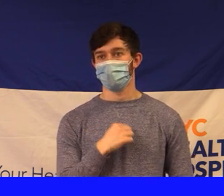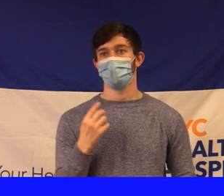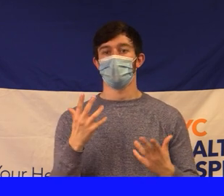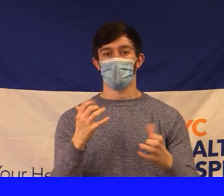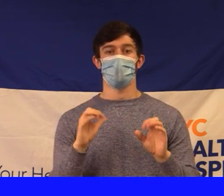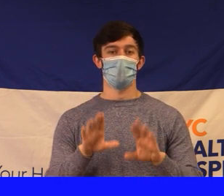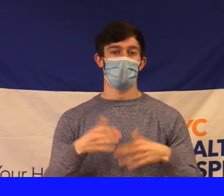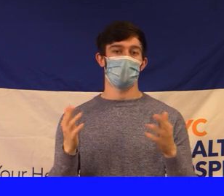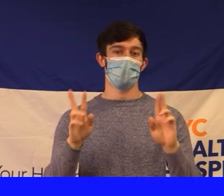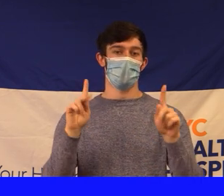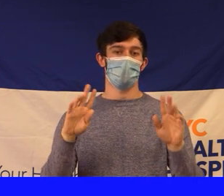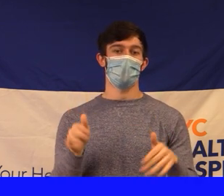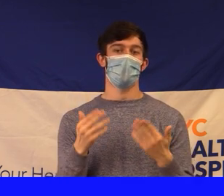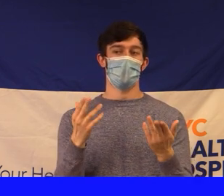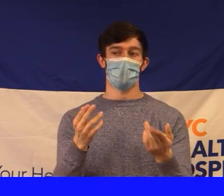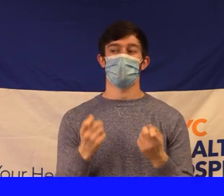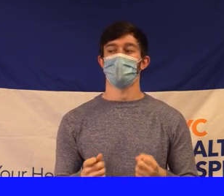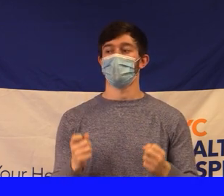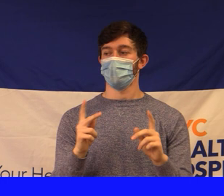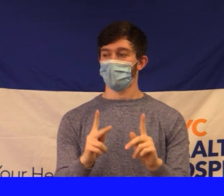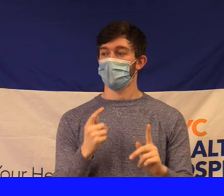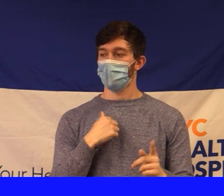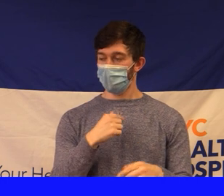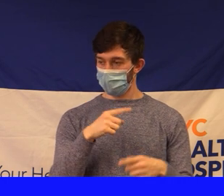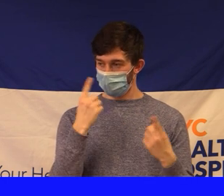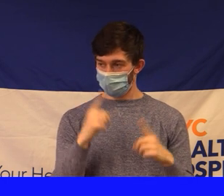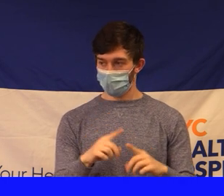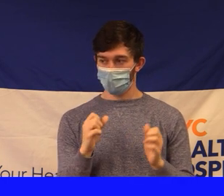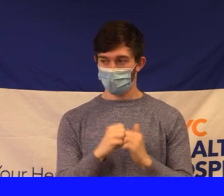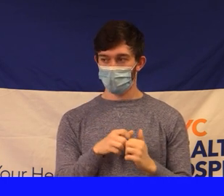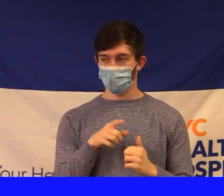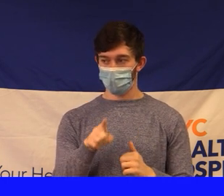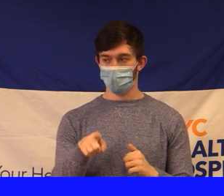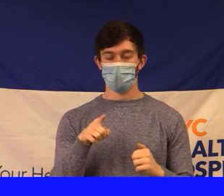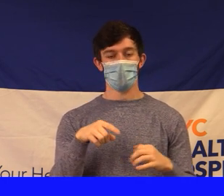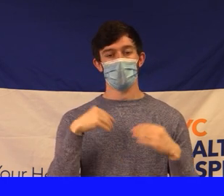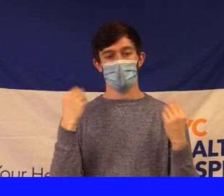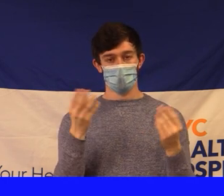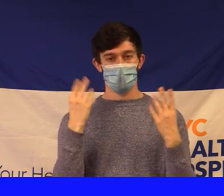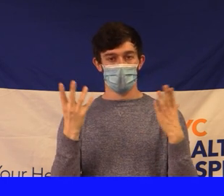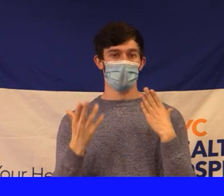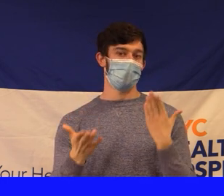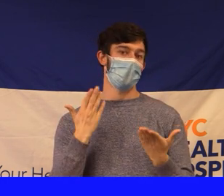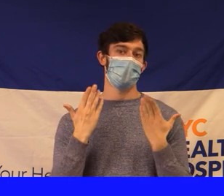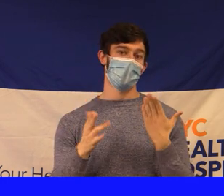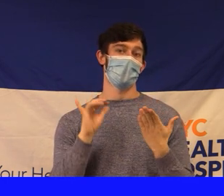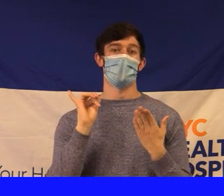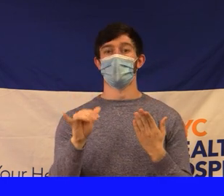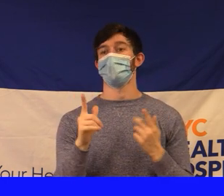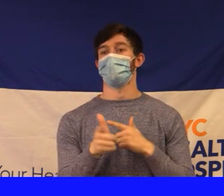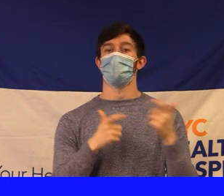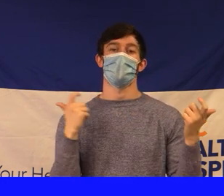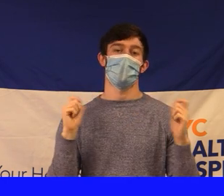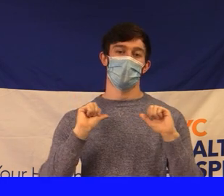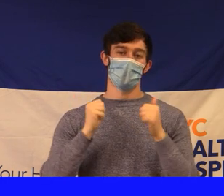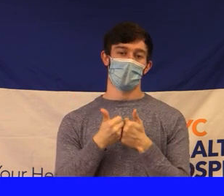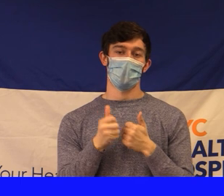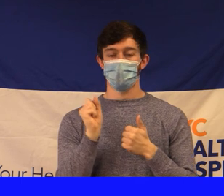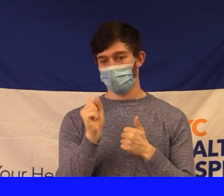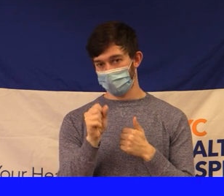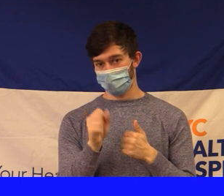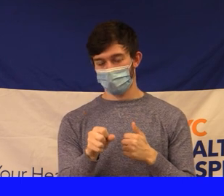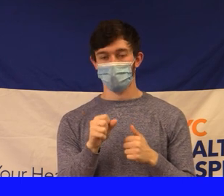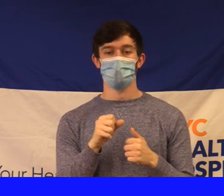opportunity. I do agree with you that the ambulance may be a significant challenge to